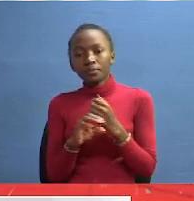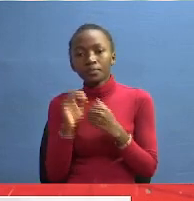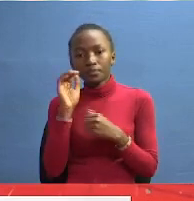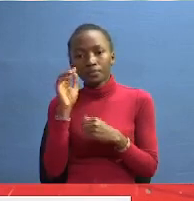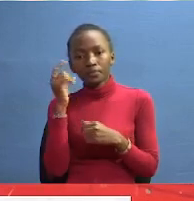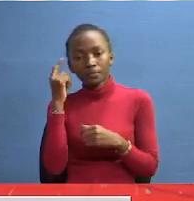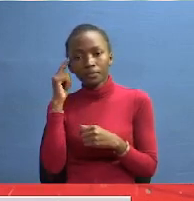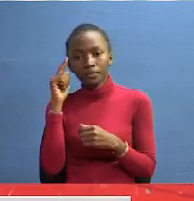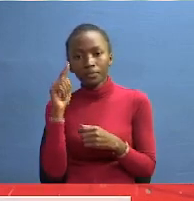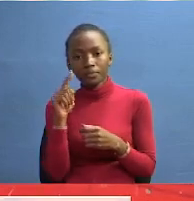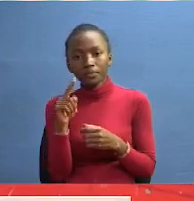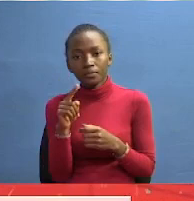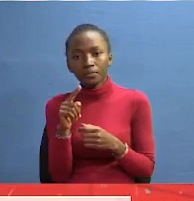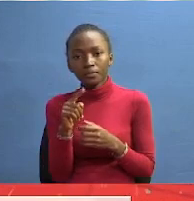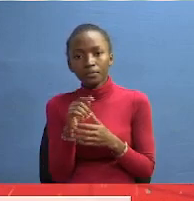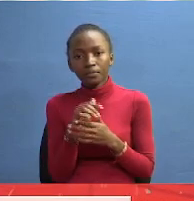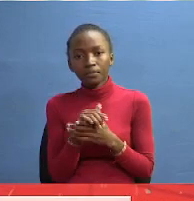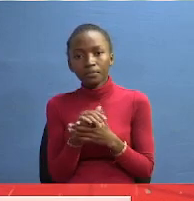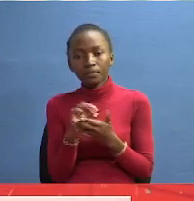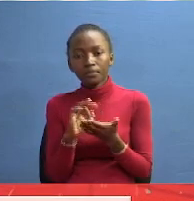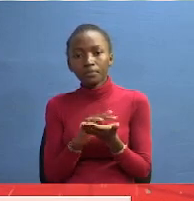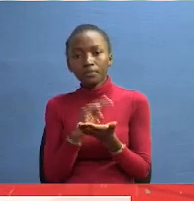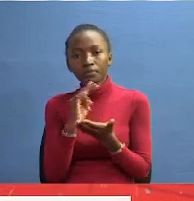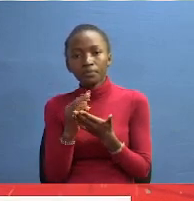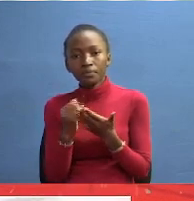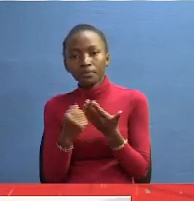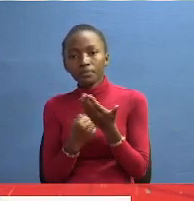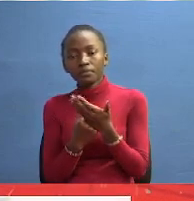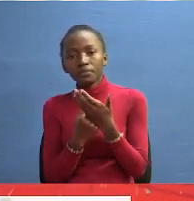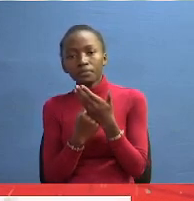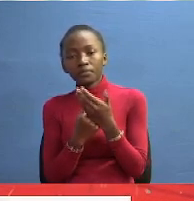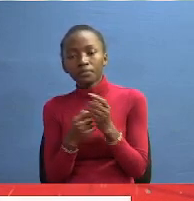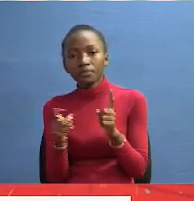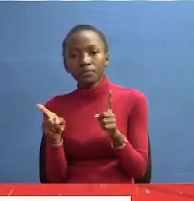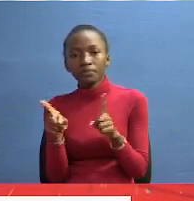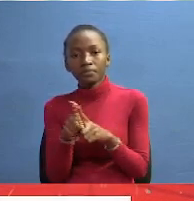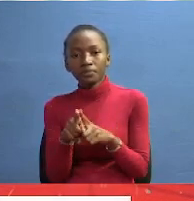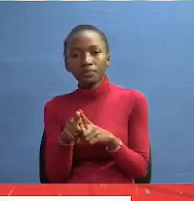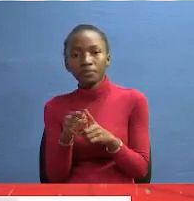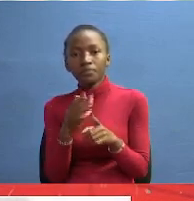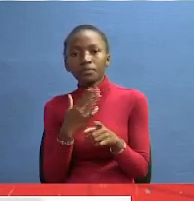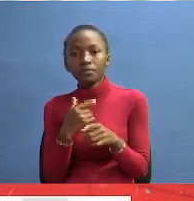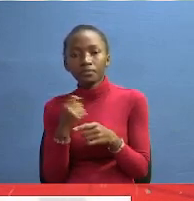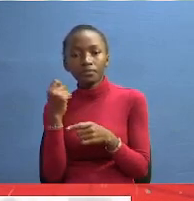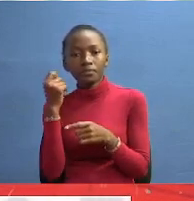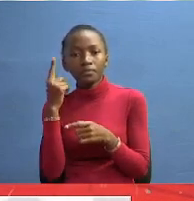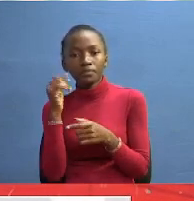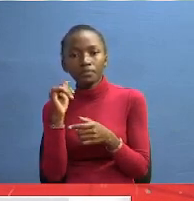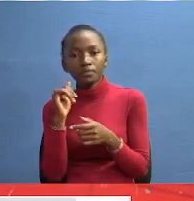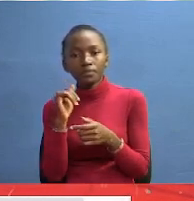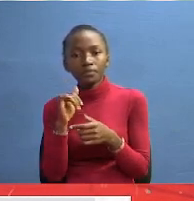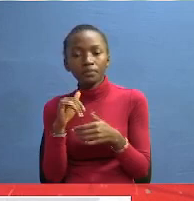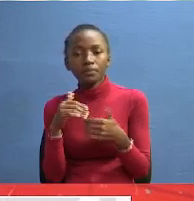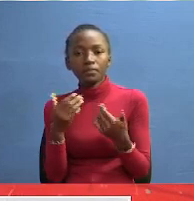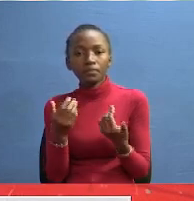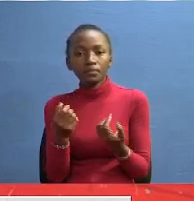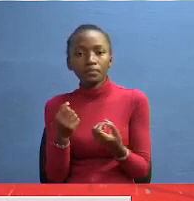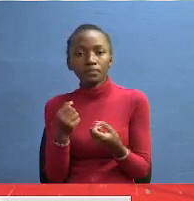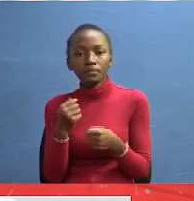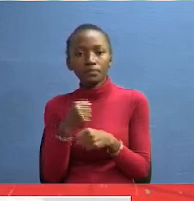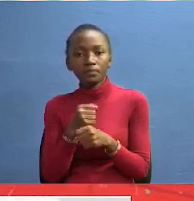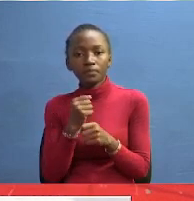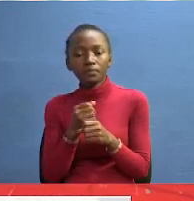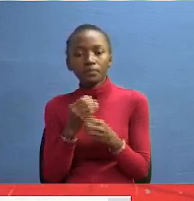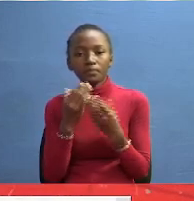mainly what he was asking for. One is financial help, and two, he also needed to understand what are other structures that can be put in place to see that there was